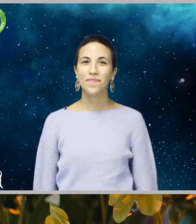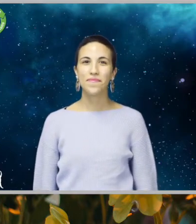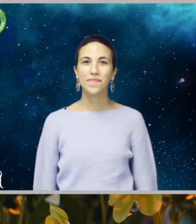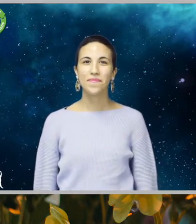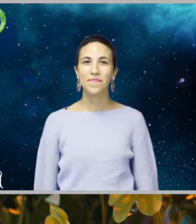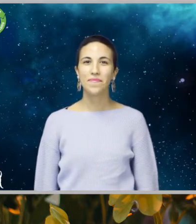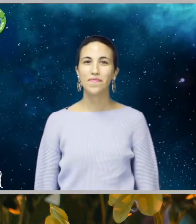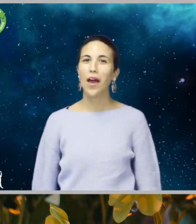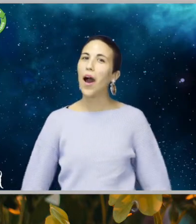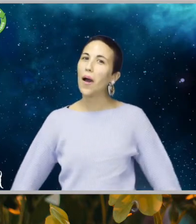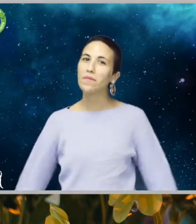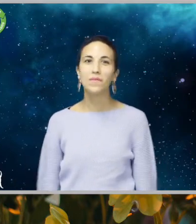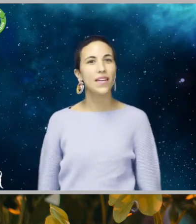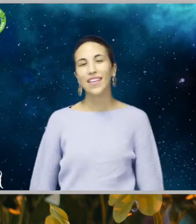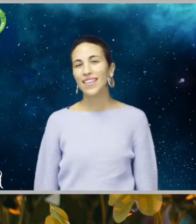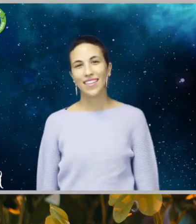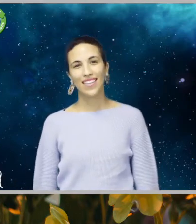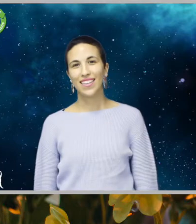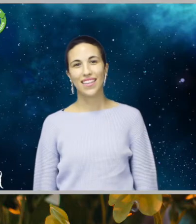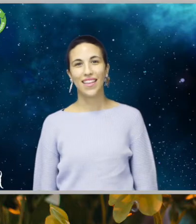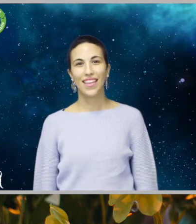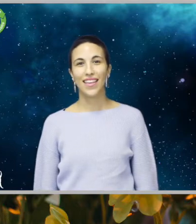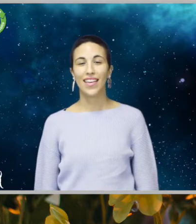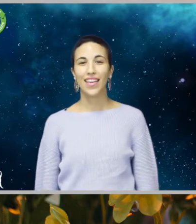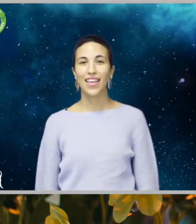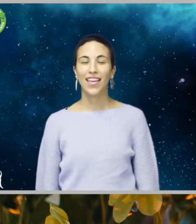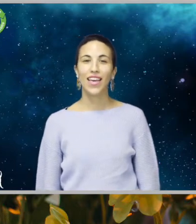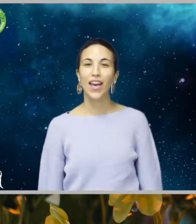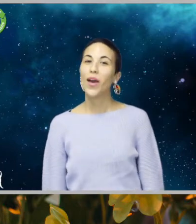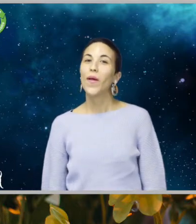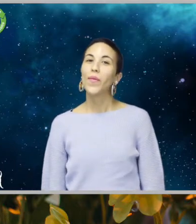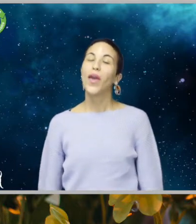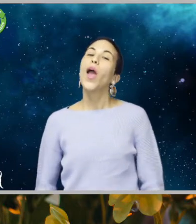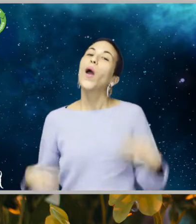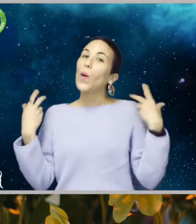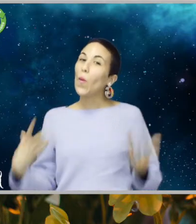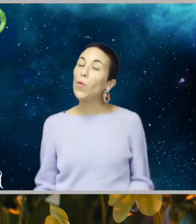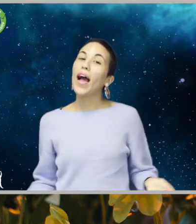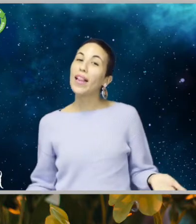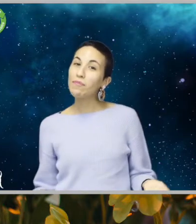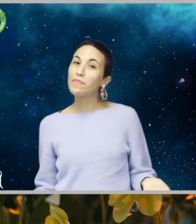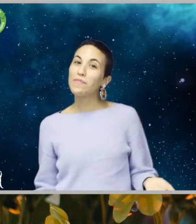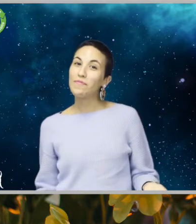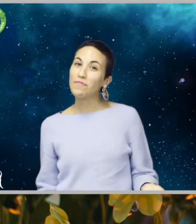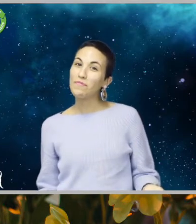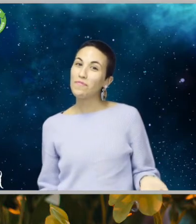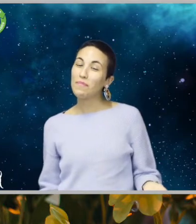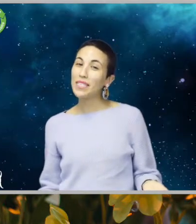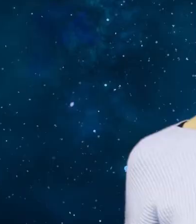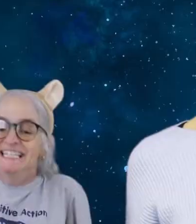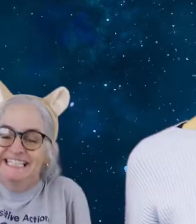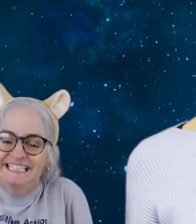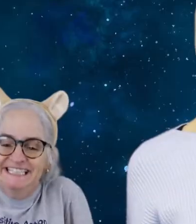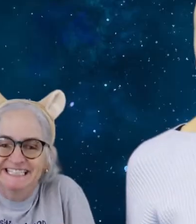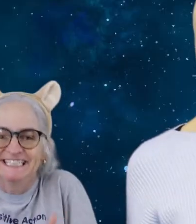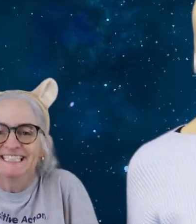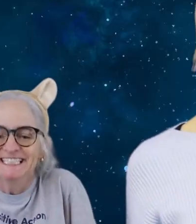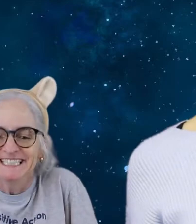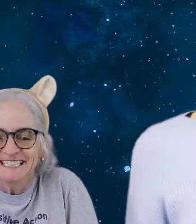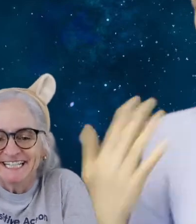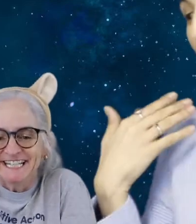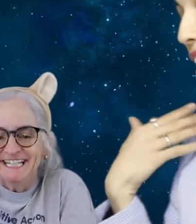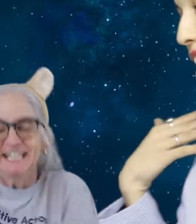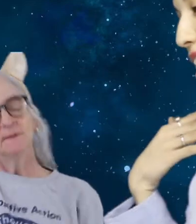is so creative when she makes digital art for us. Isn't that cool? Thanks for that. Mrs.